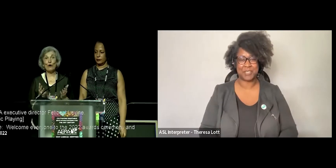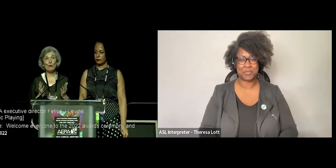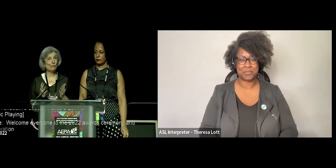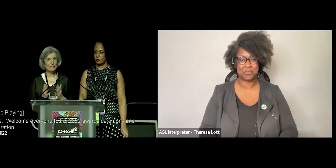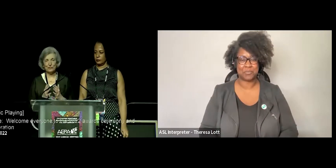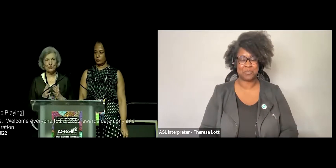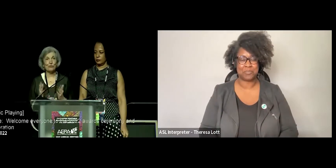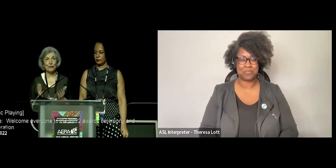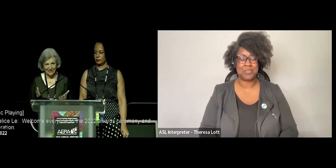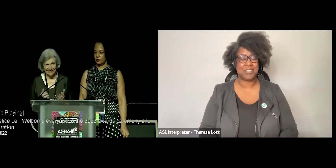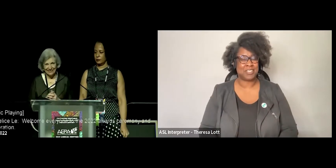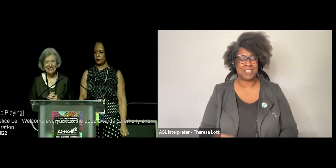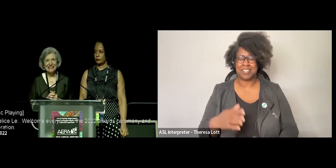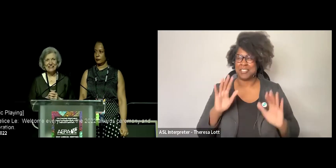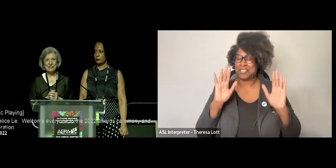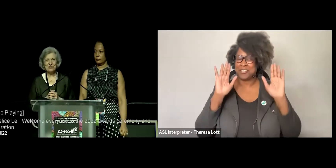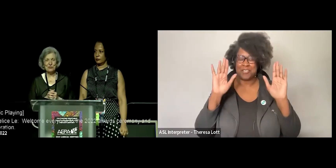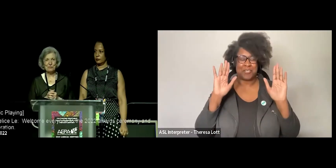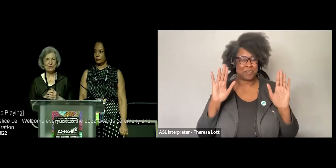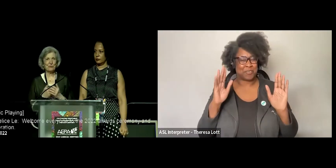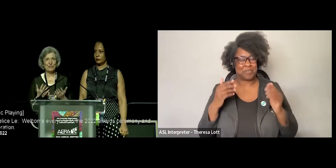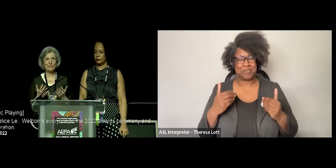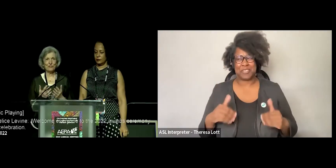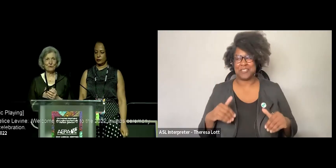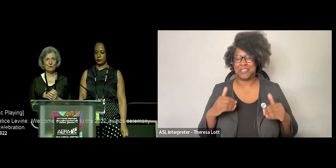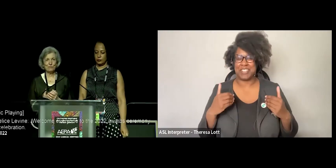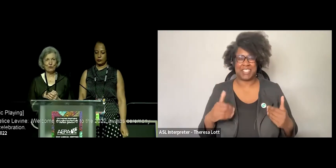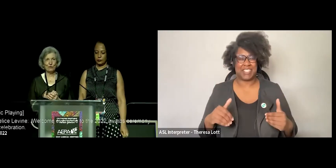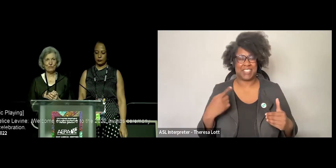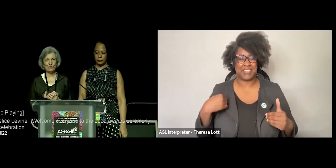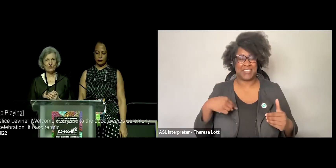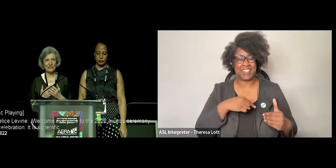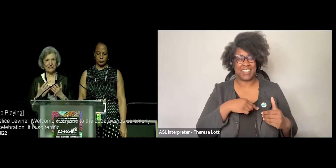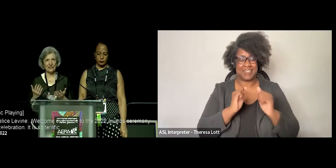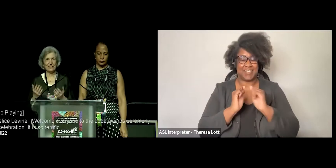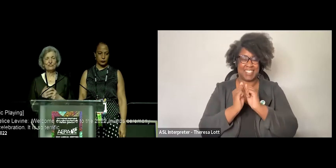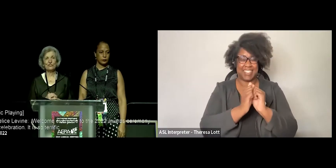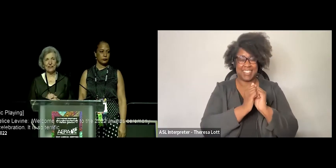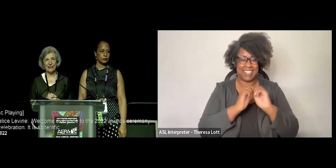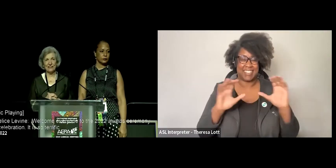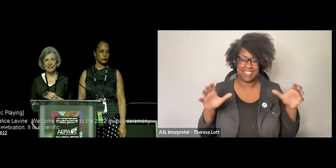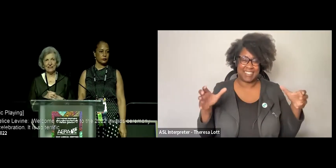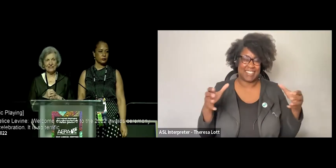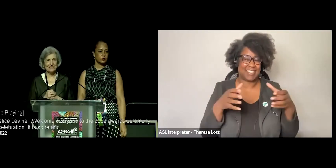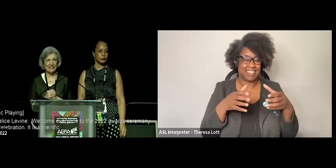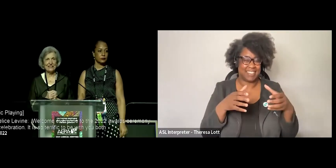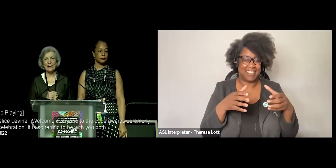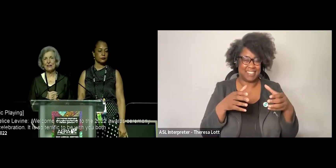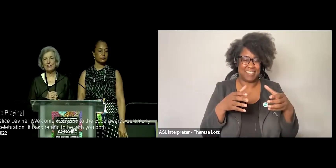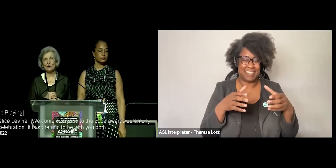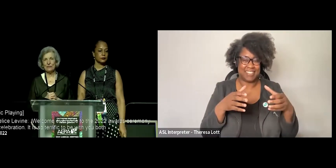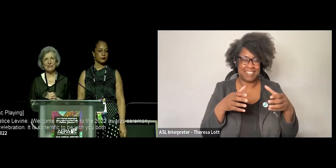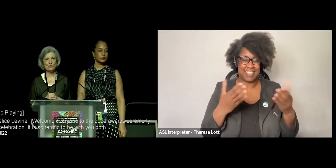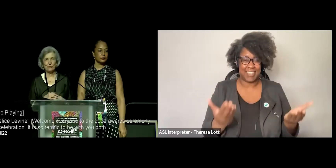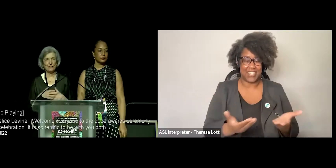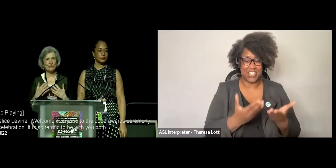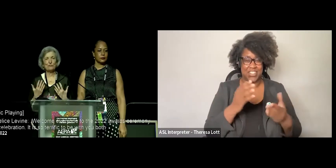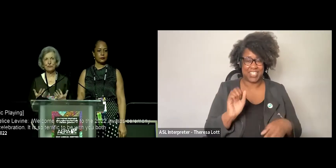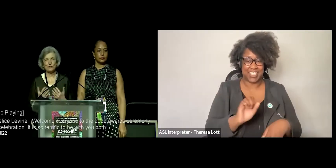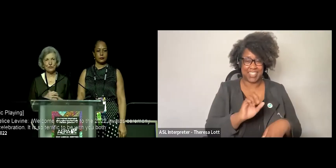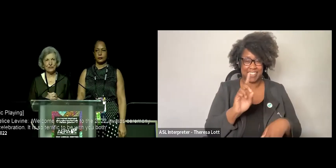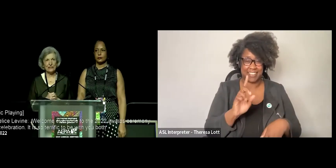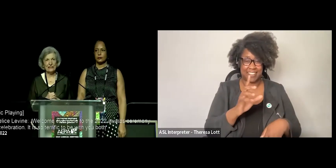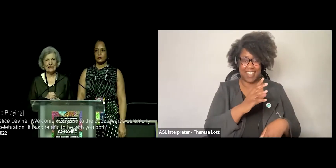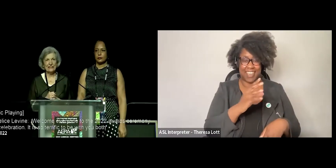is so really terrific to be with you both in San Diego as well